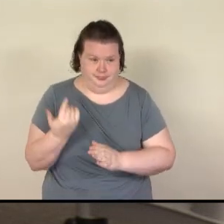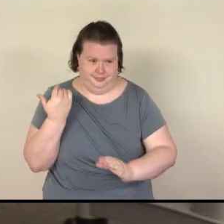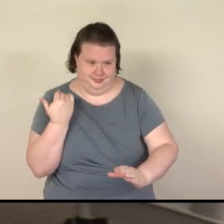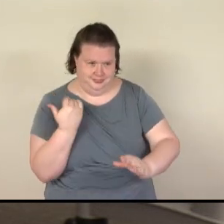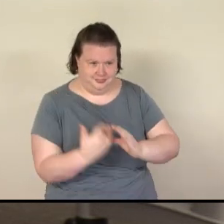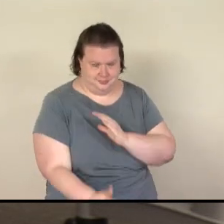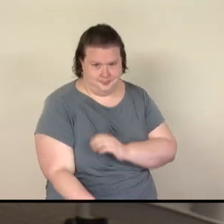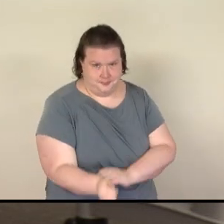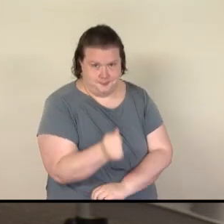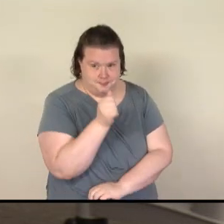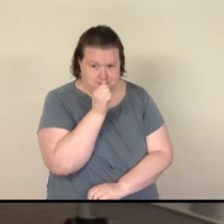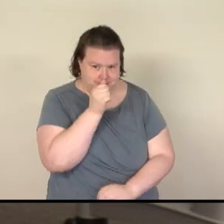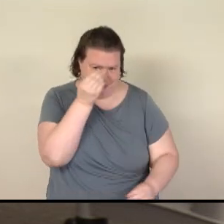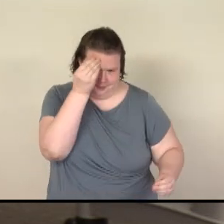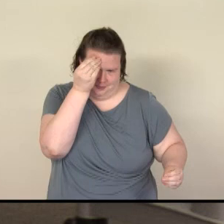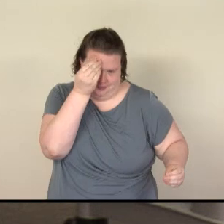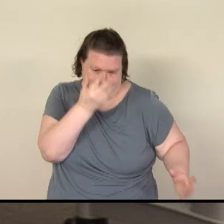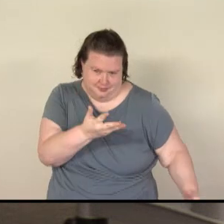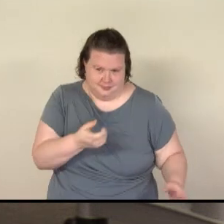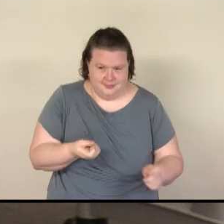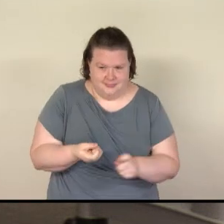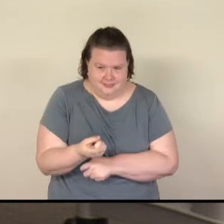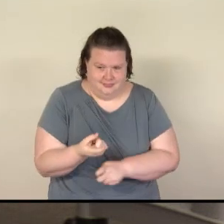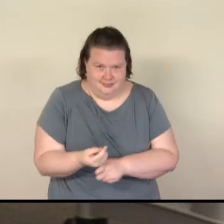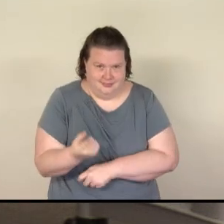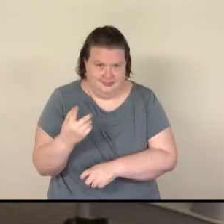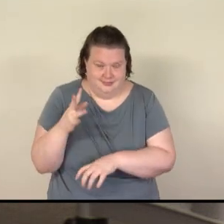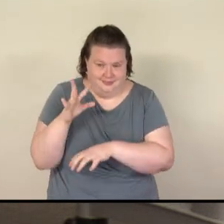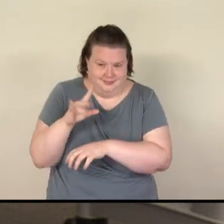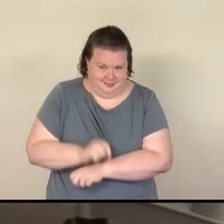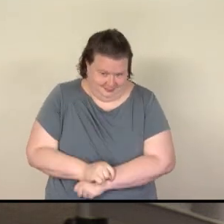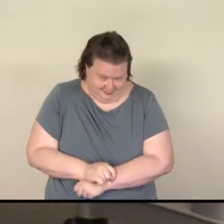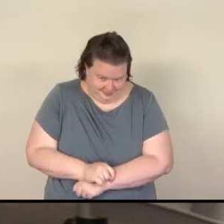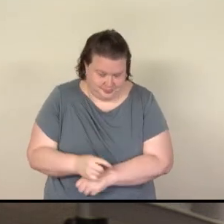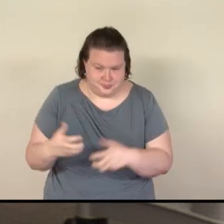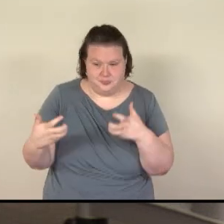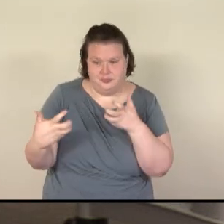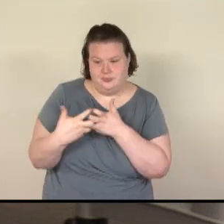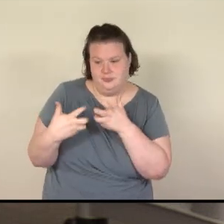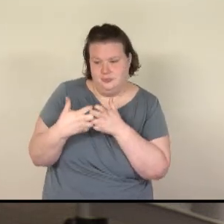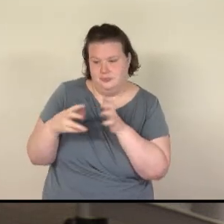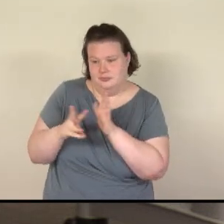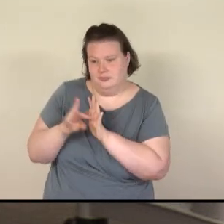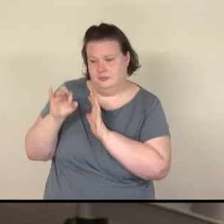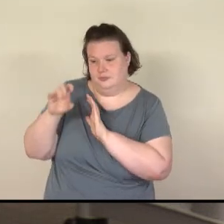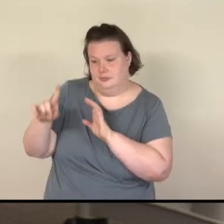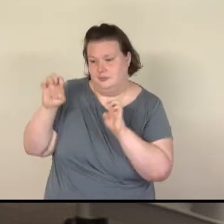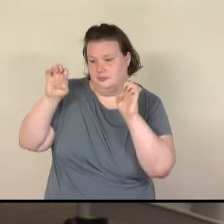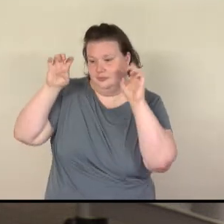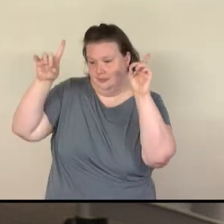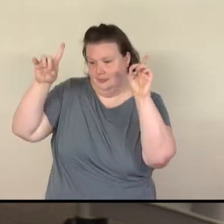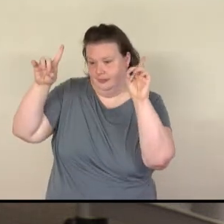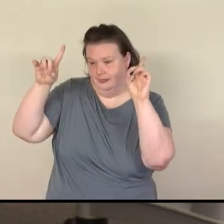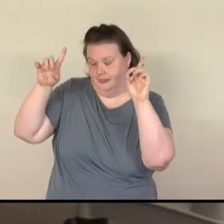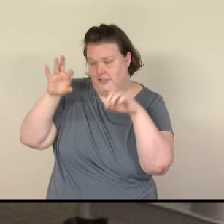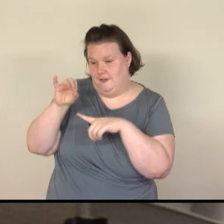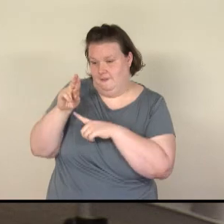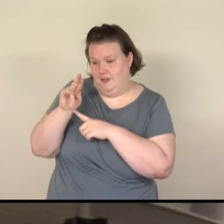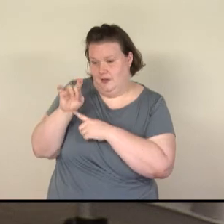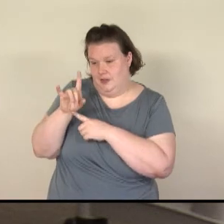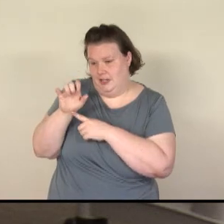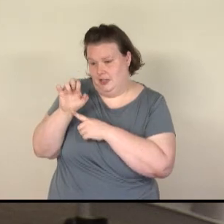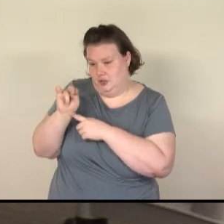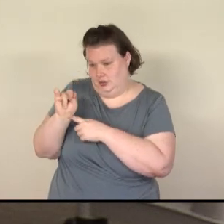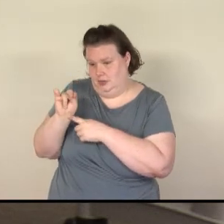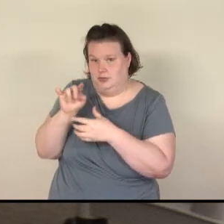top secret information about an exciting annual tradition we partner with our Waco ISD Educational Foundation on, so be sure you check